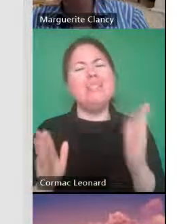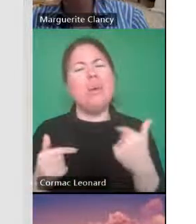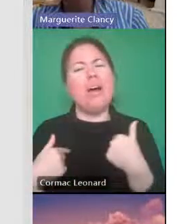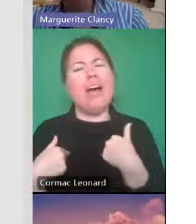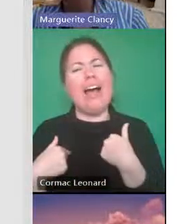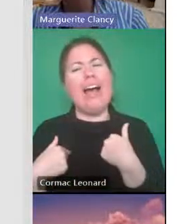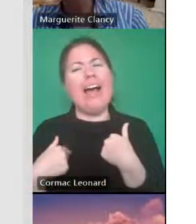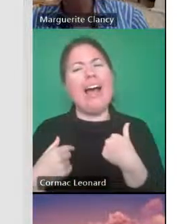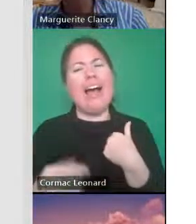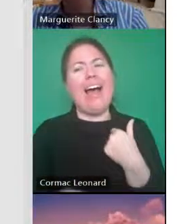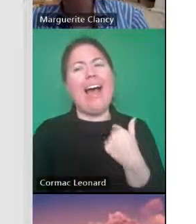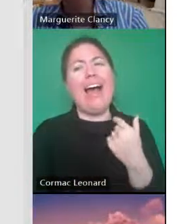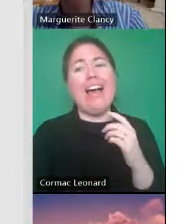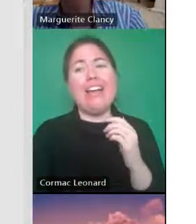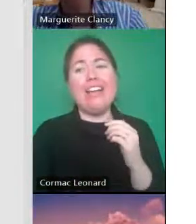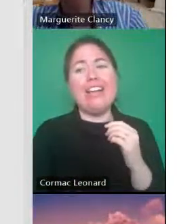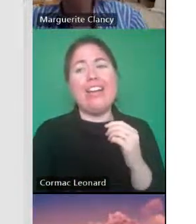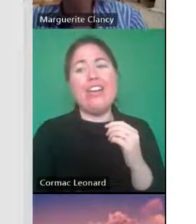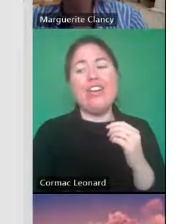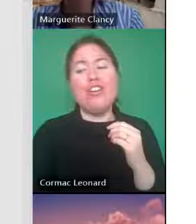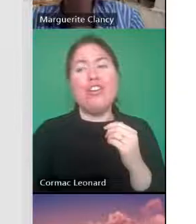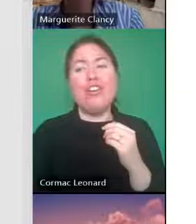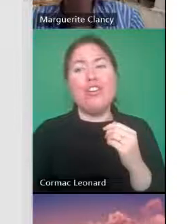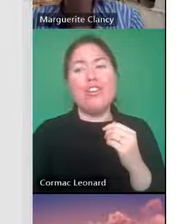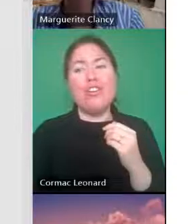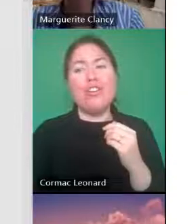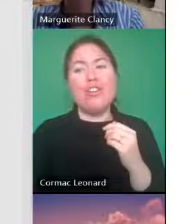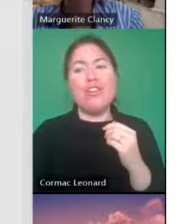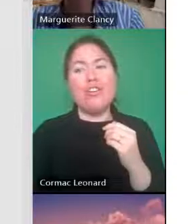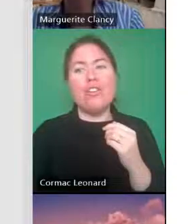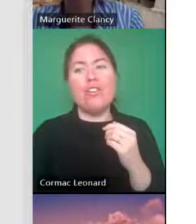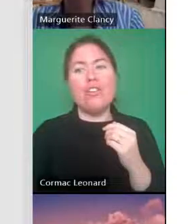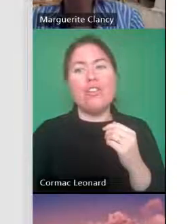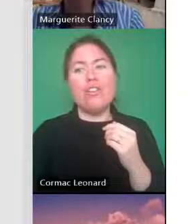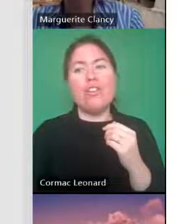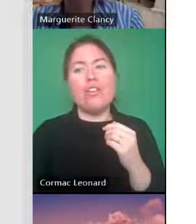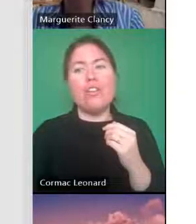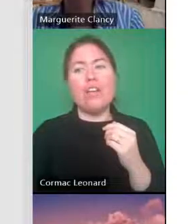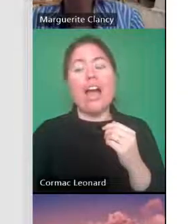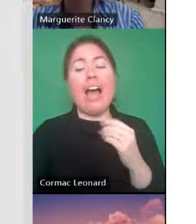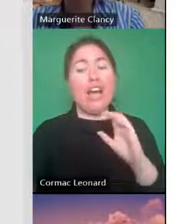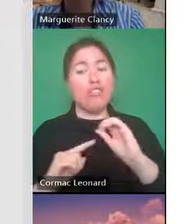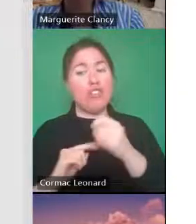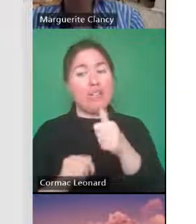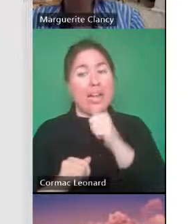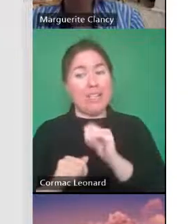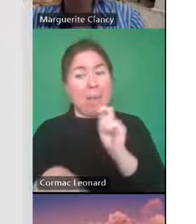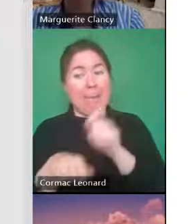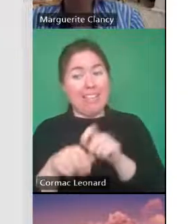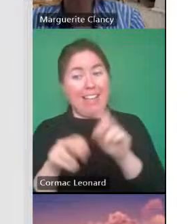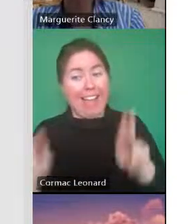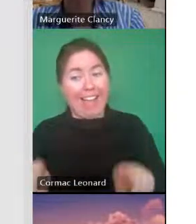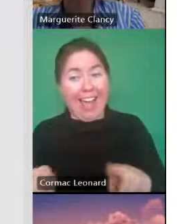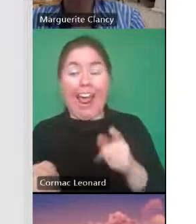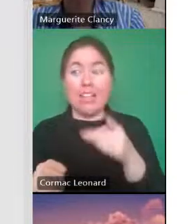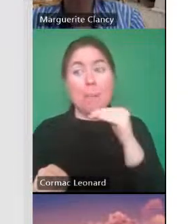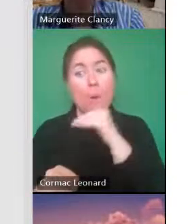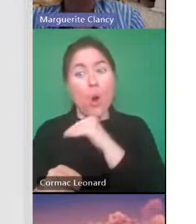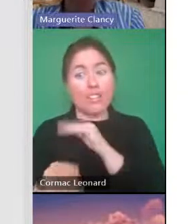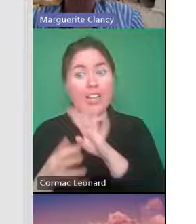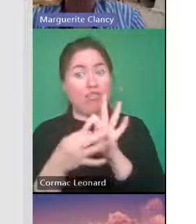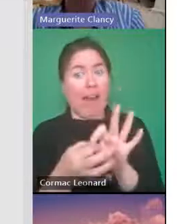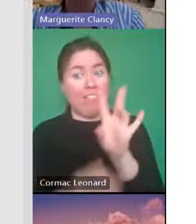I've tried to answer that question as best I can, but it's a really relevant question. It's an important question, but probably is best